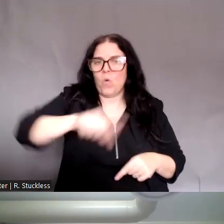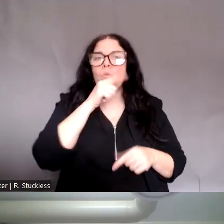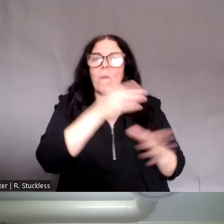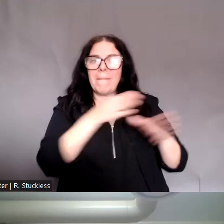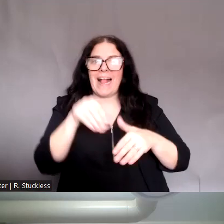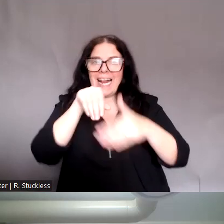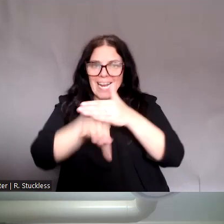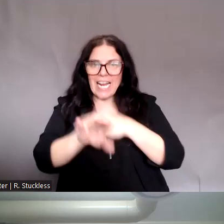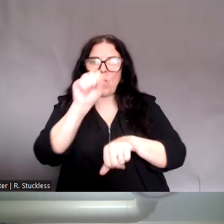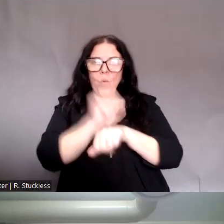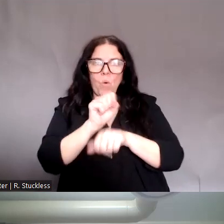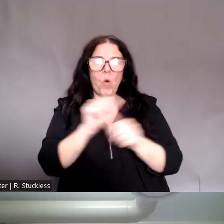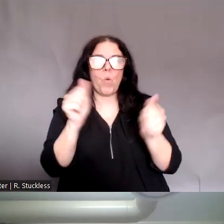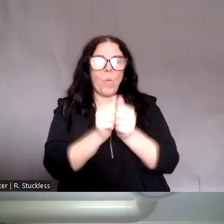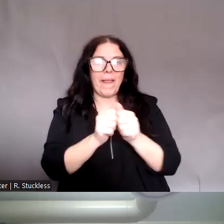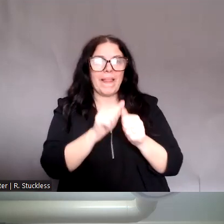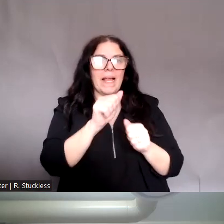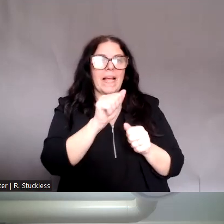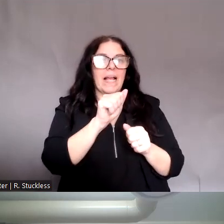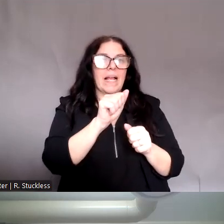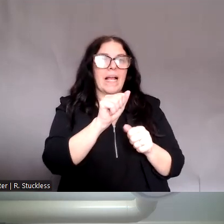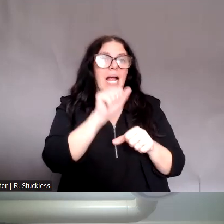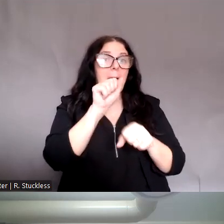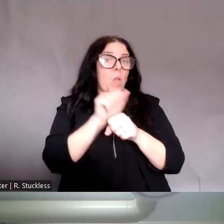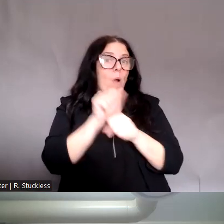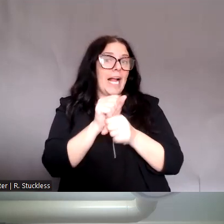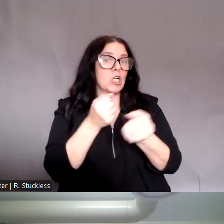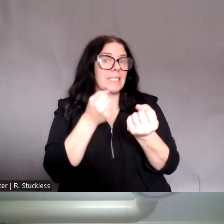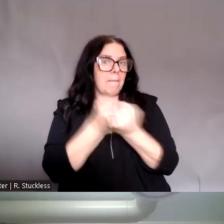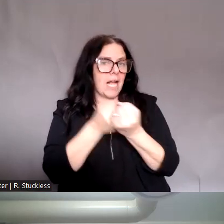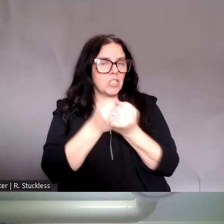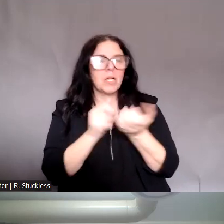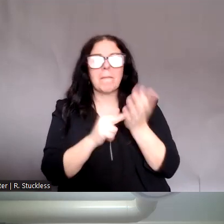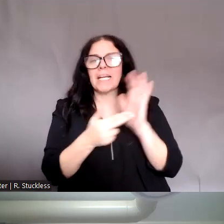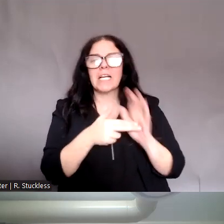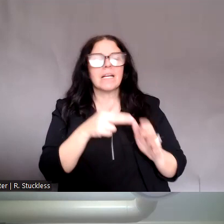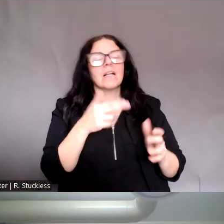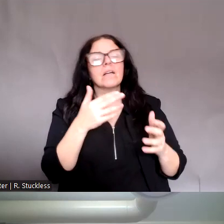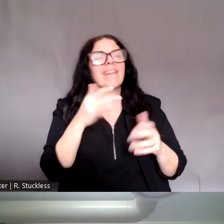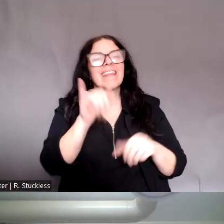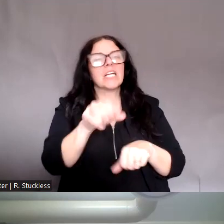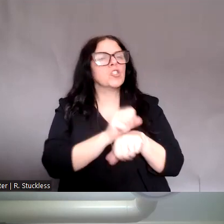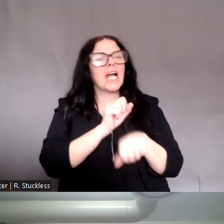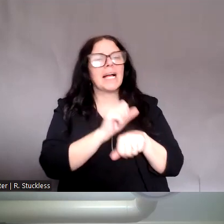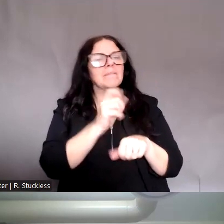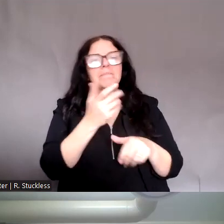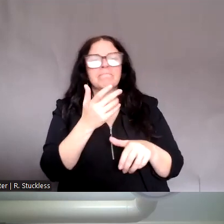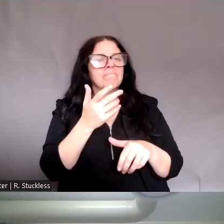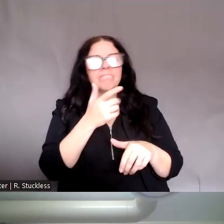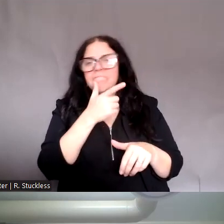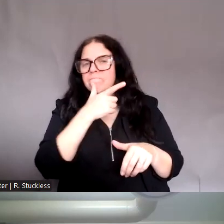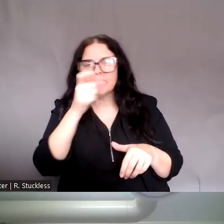workplaces with employer sponsors and not having to worry about speaking English. They were going to be speaking